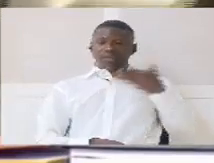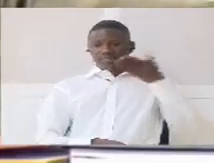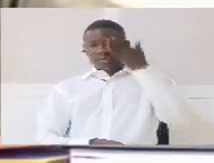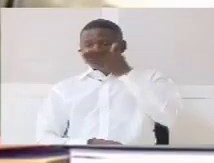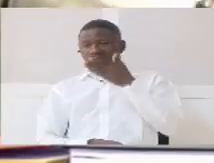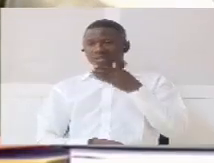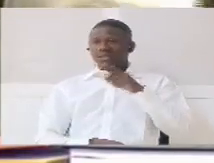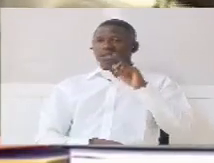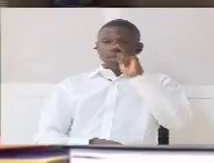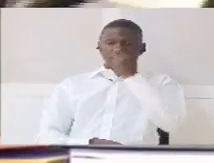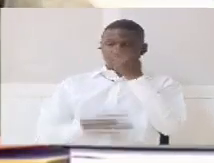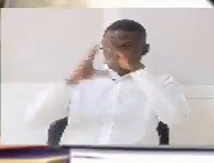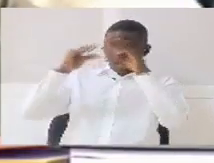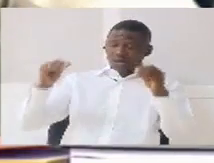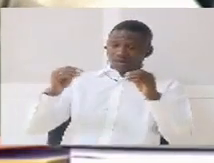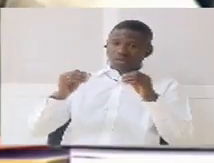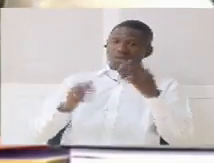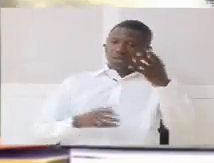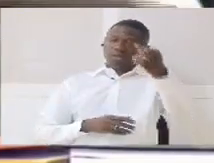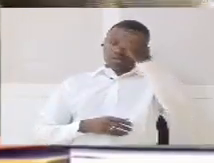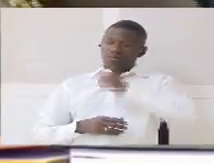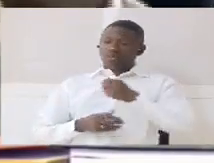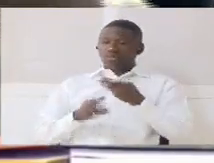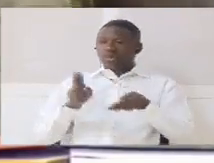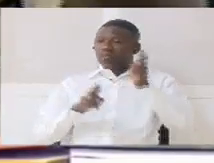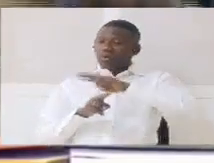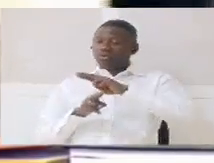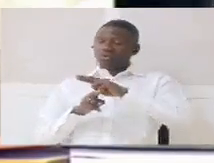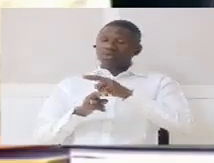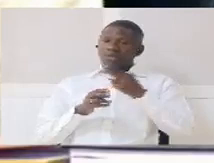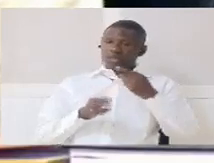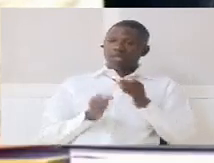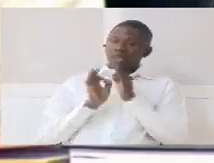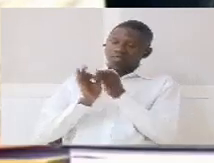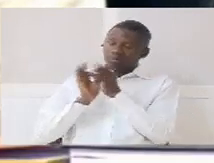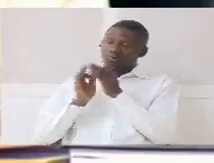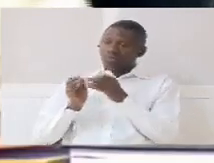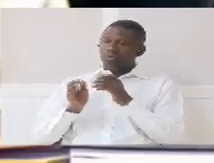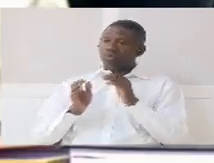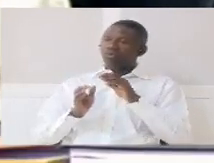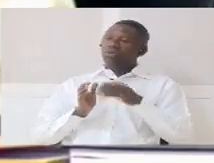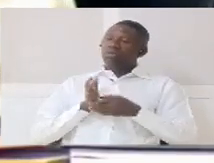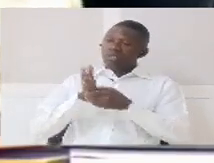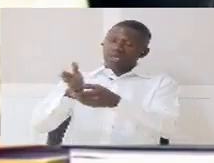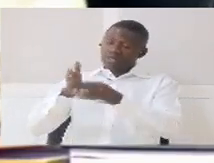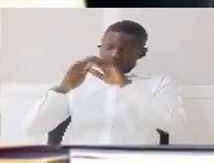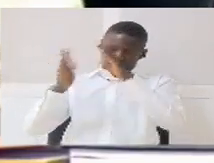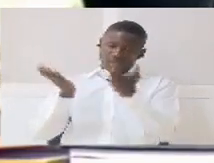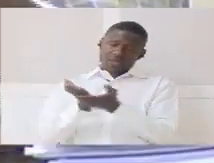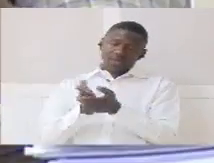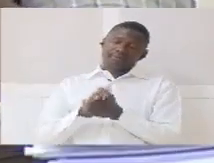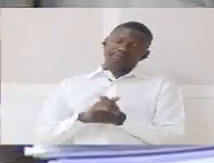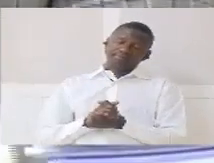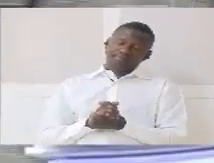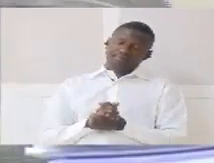go to the postmortem. Well, let me report okay now. And they will come back with the report. DGI, it, I explain and it. Take it to the DGI. You are taking it a bit